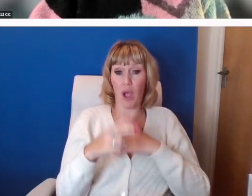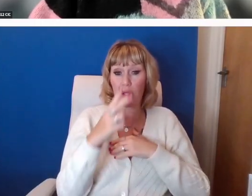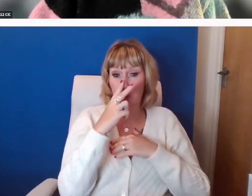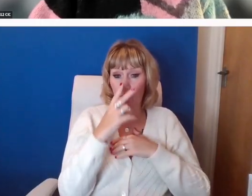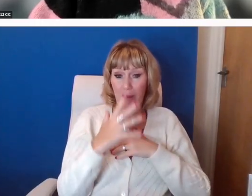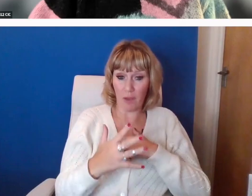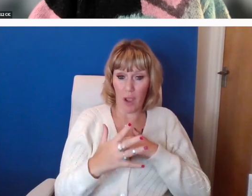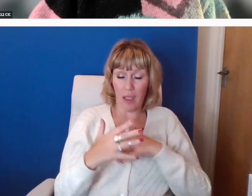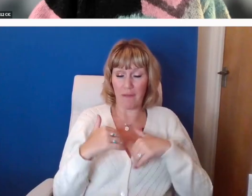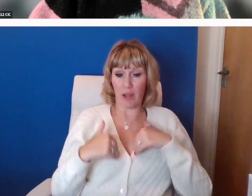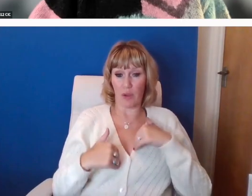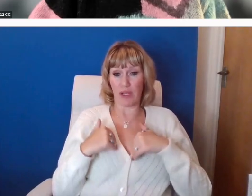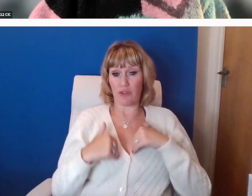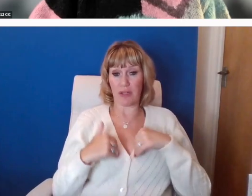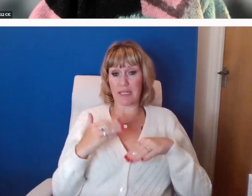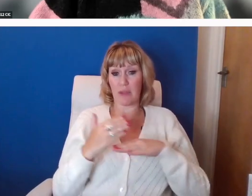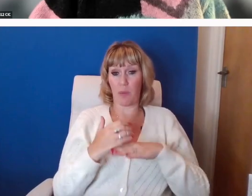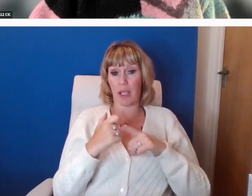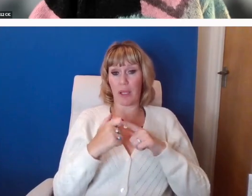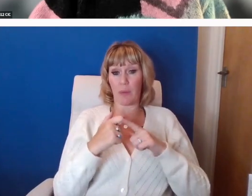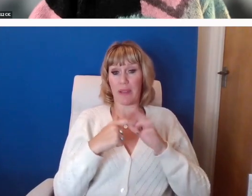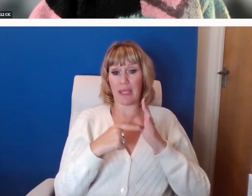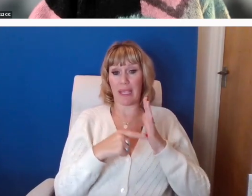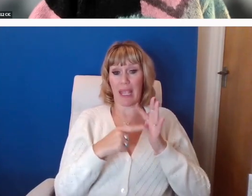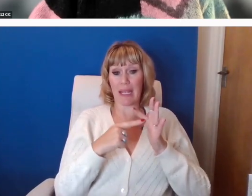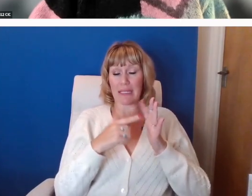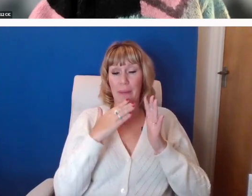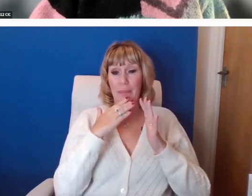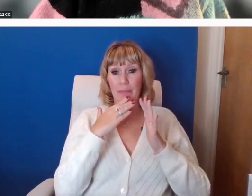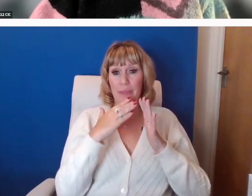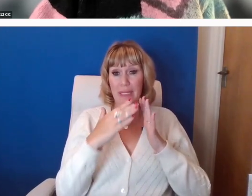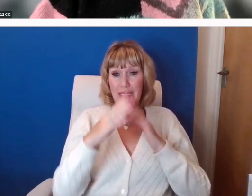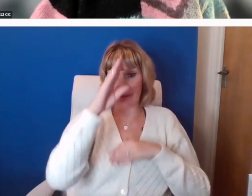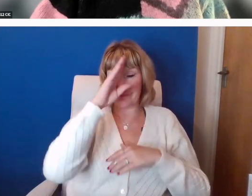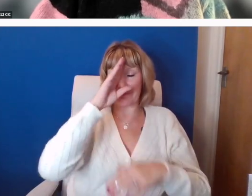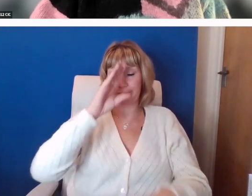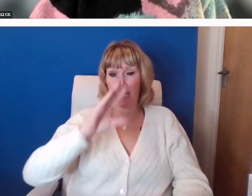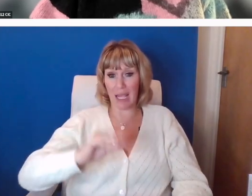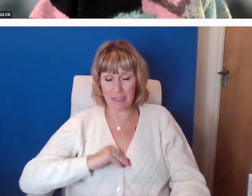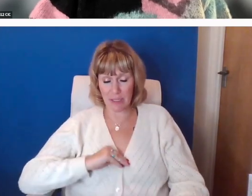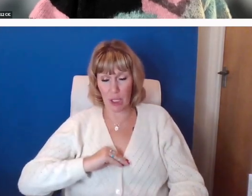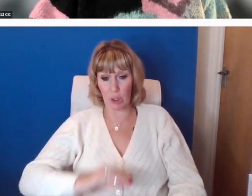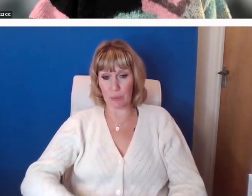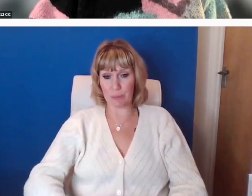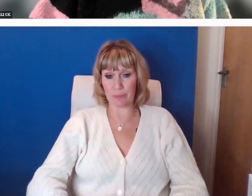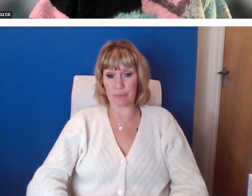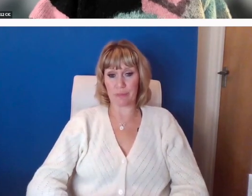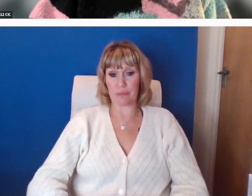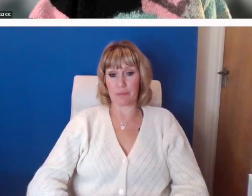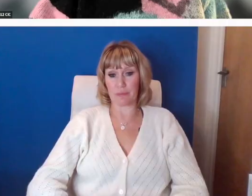25 and you're interested in working with Kate, please do let us know.